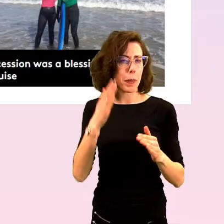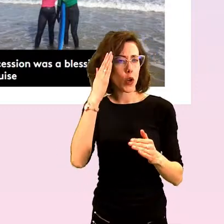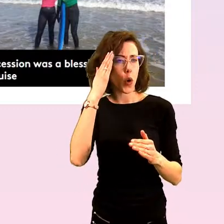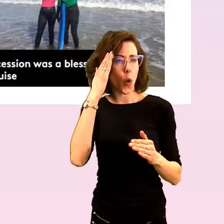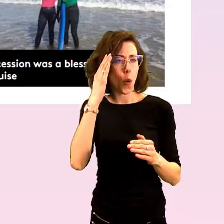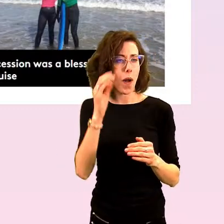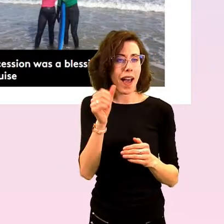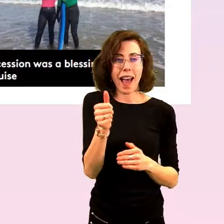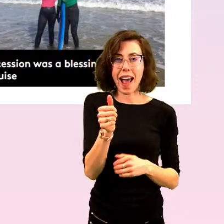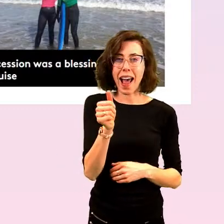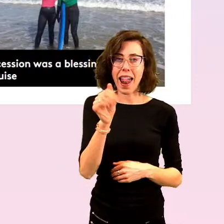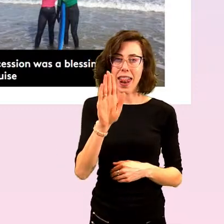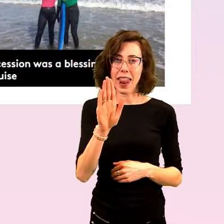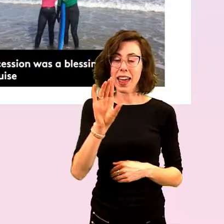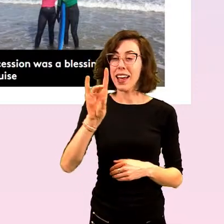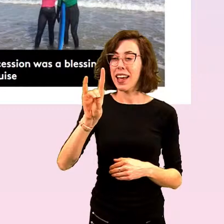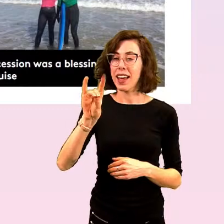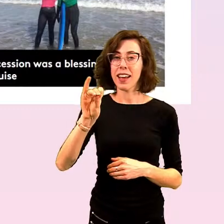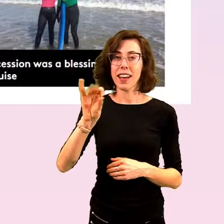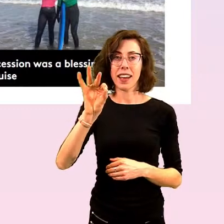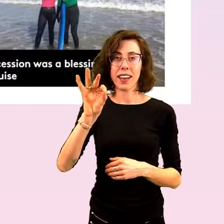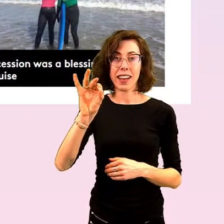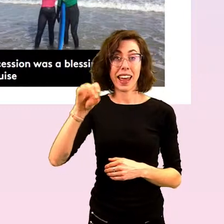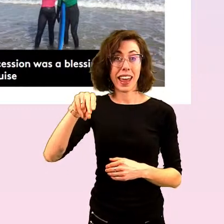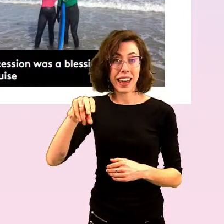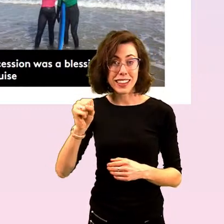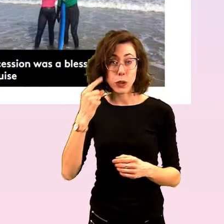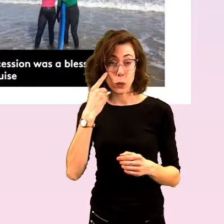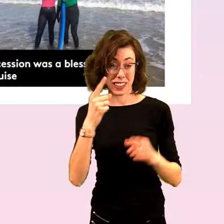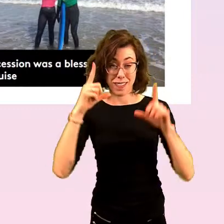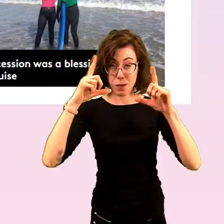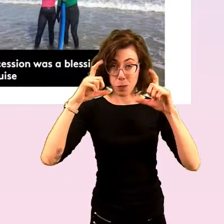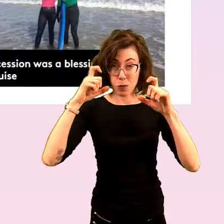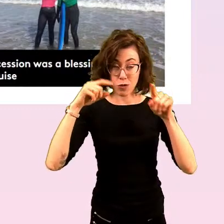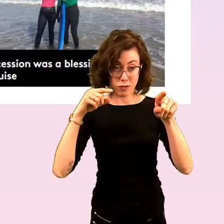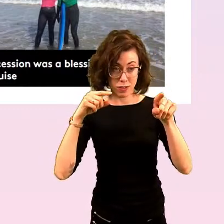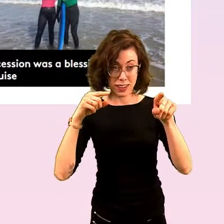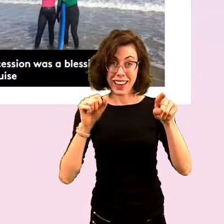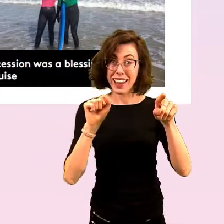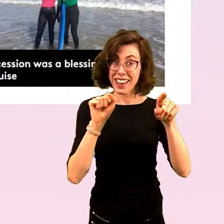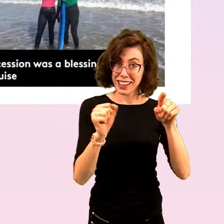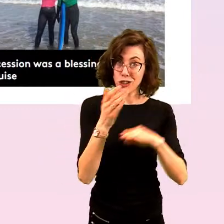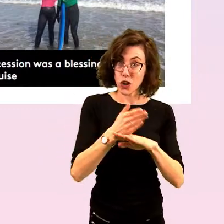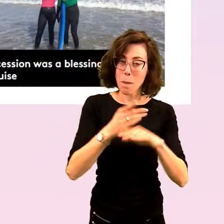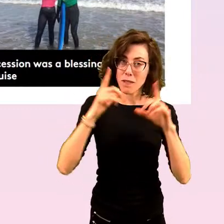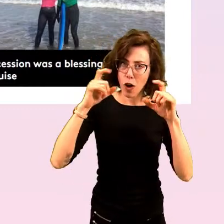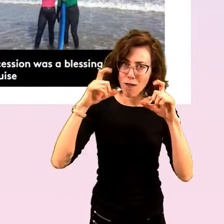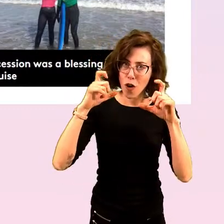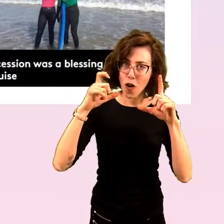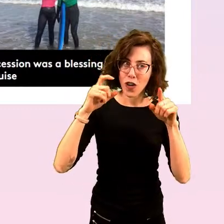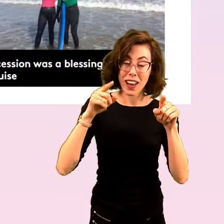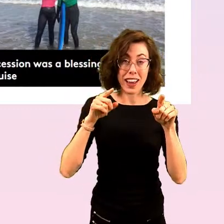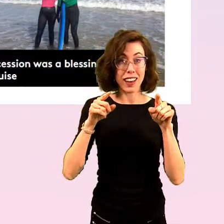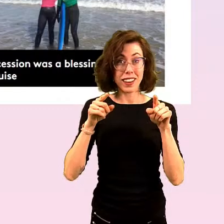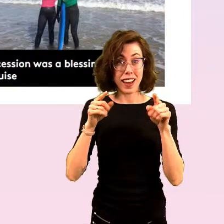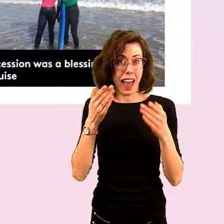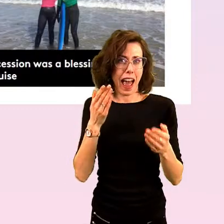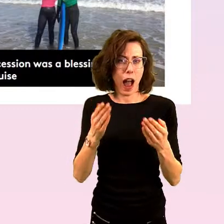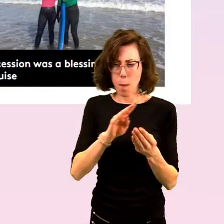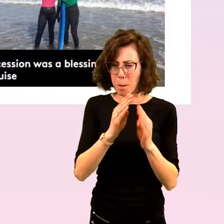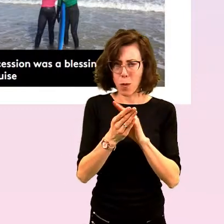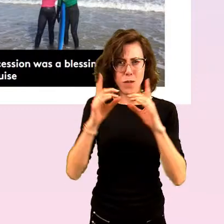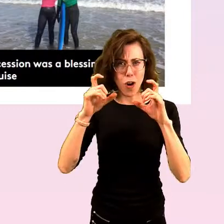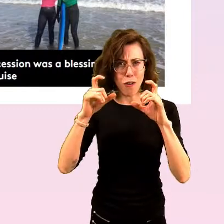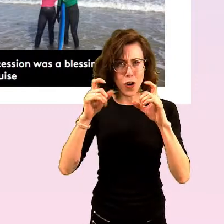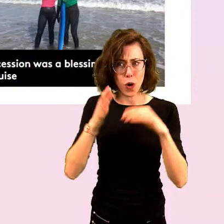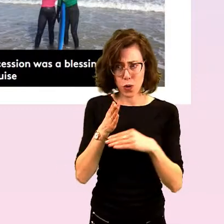here, who's pictured. He's quite a famous photographer. Again, he followed the further education and training route, and